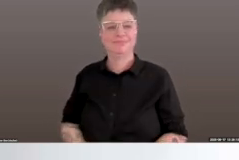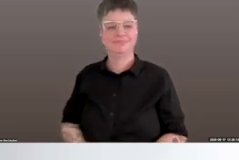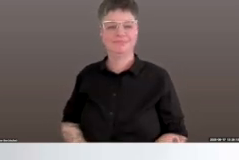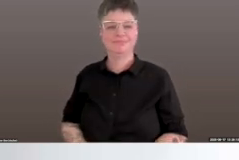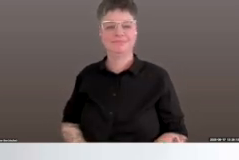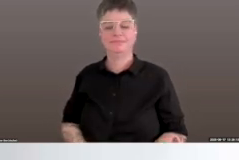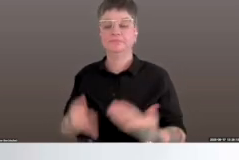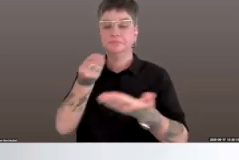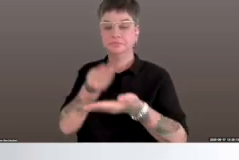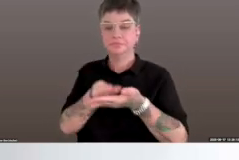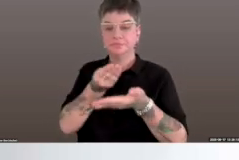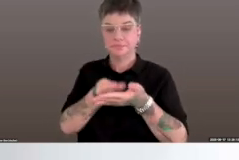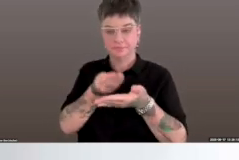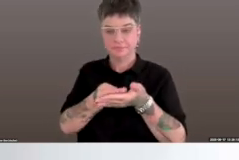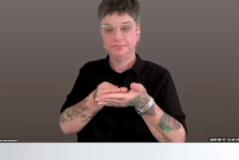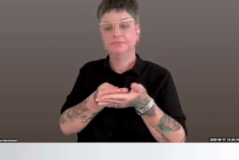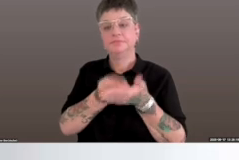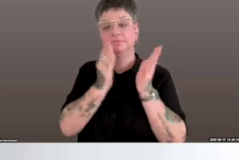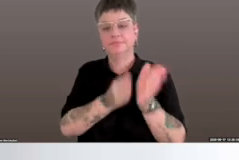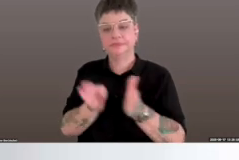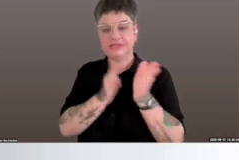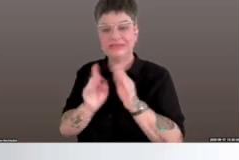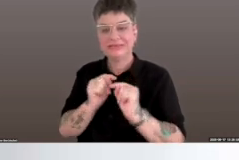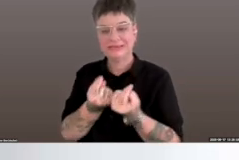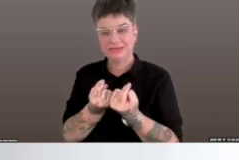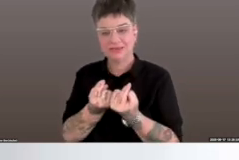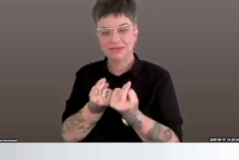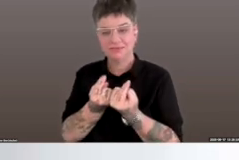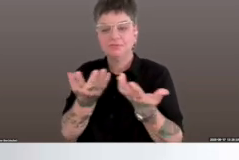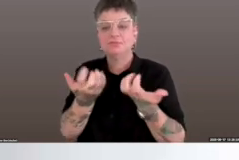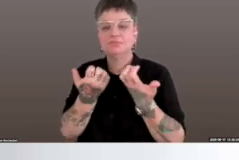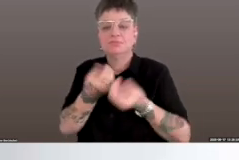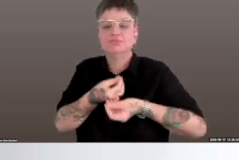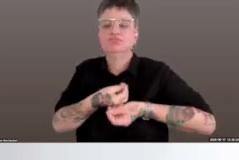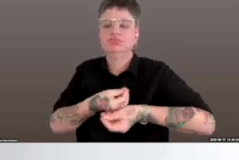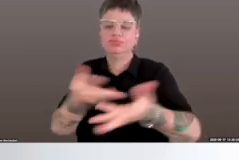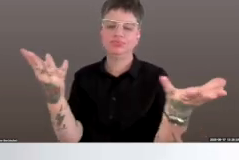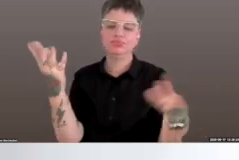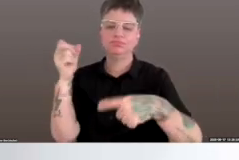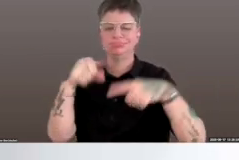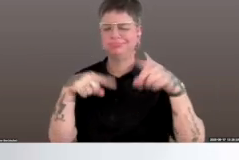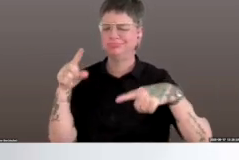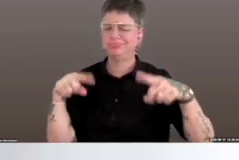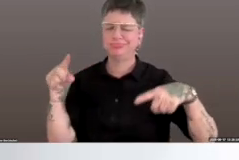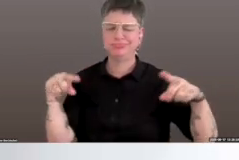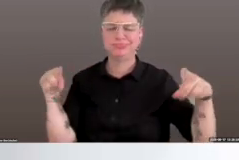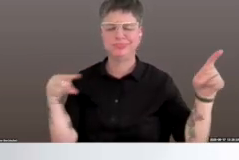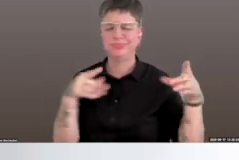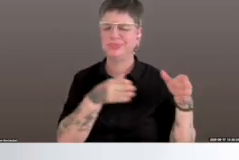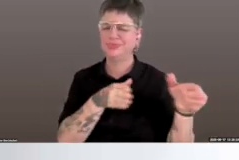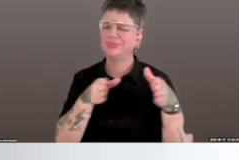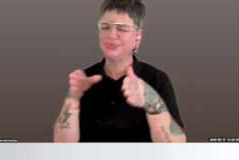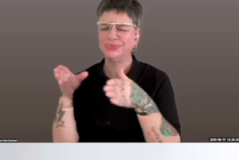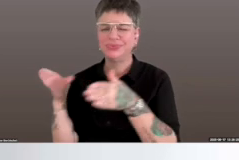The funding plan team wants to ensure that we provide a wide variety of ways that everyone, especially community